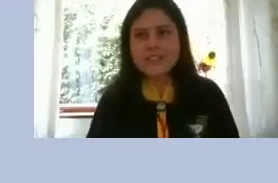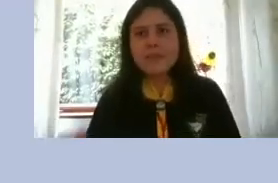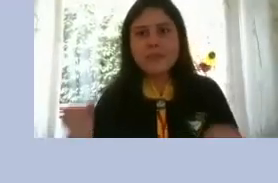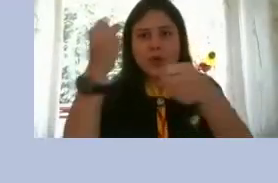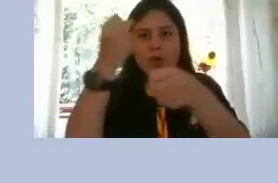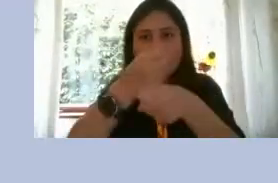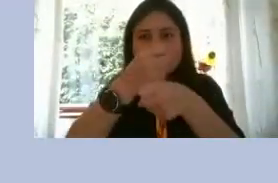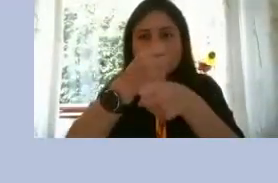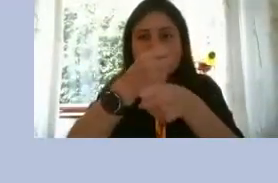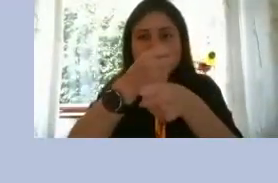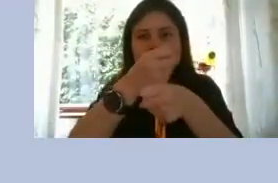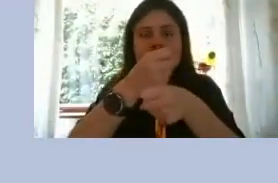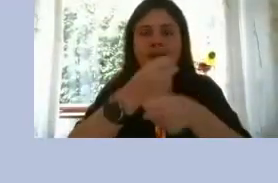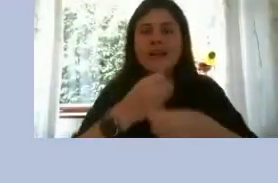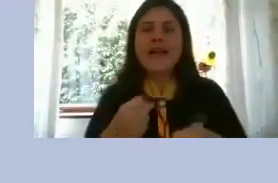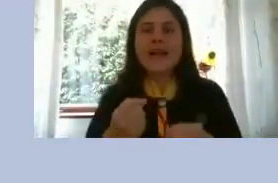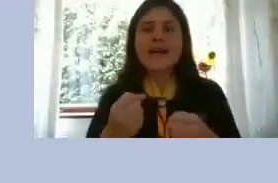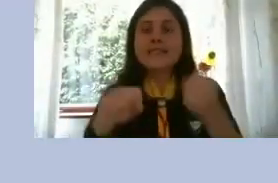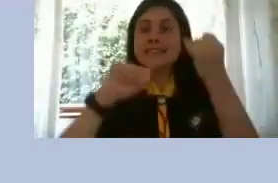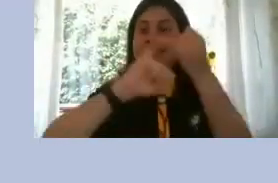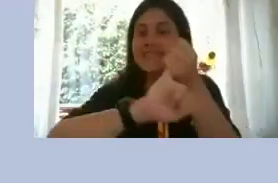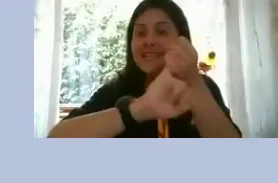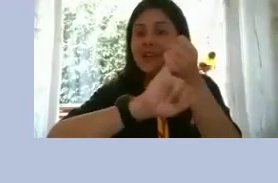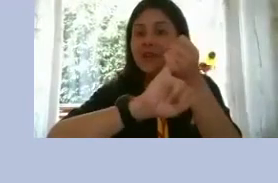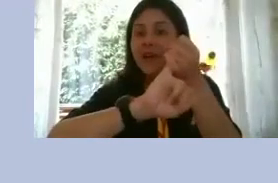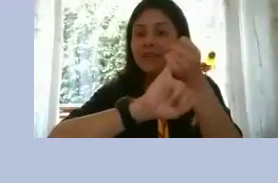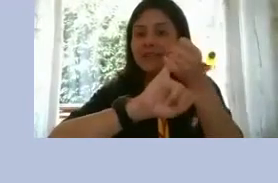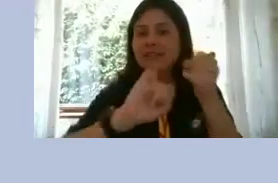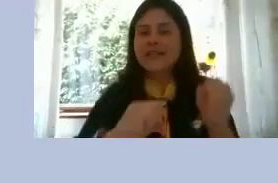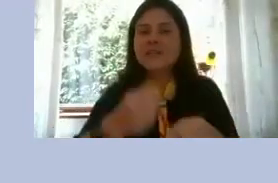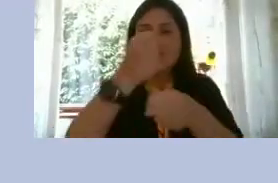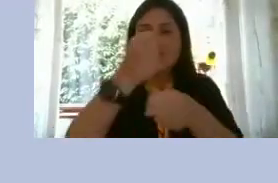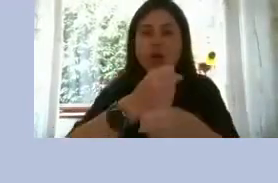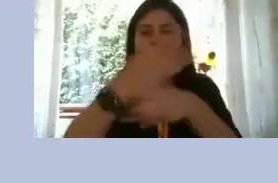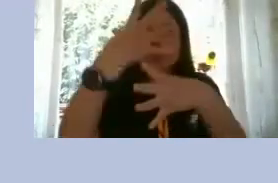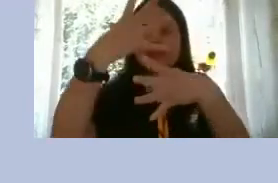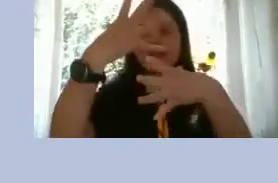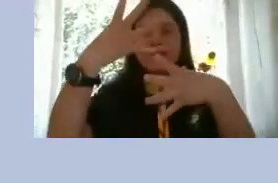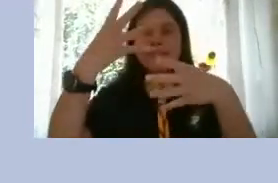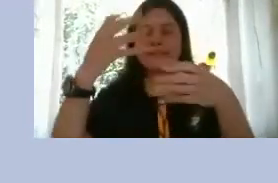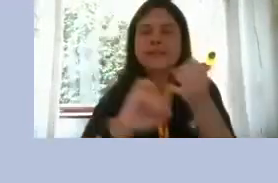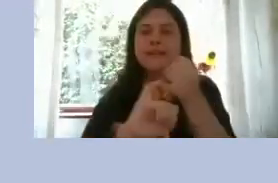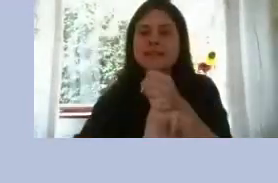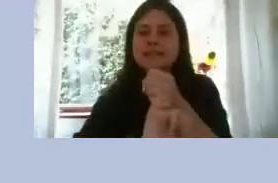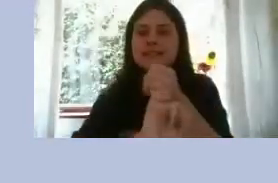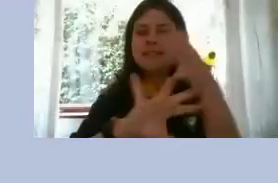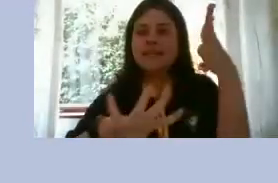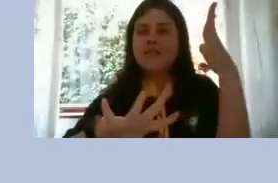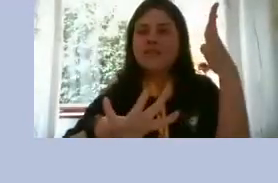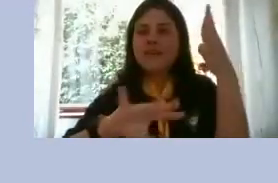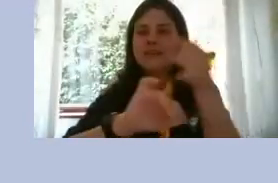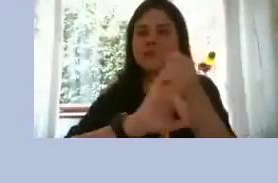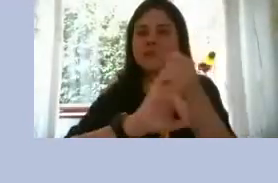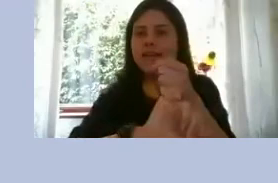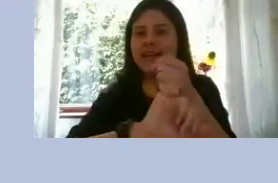for example, golden and silver. Yes, you have golden,